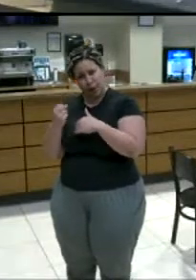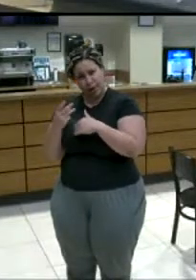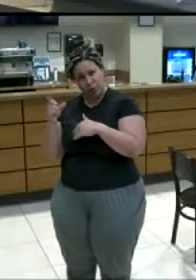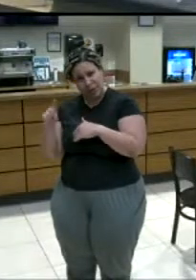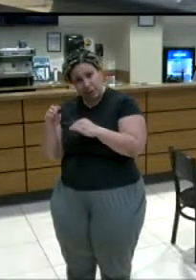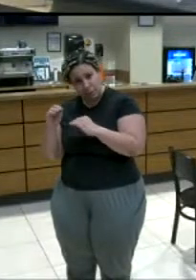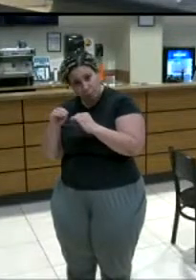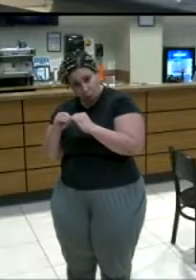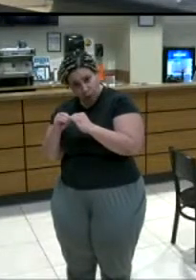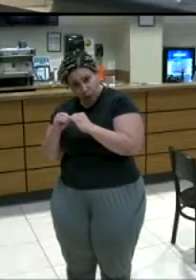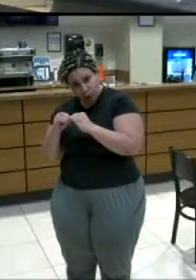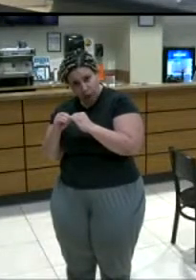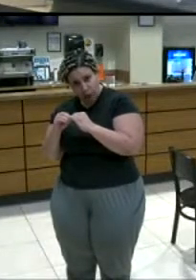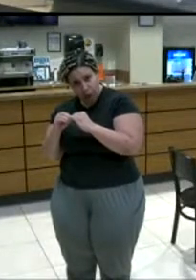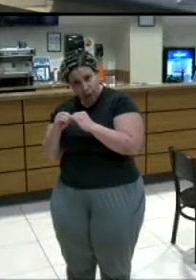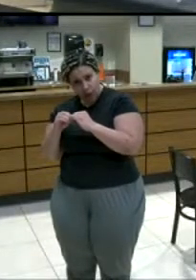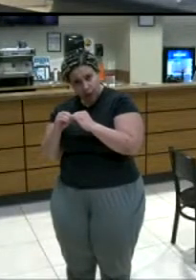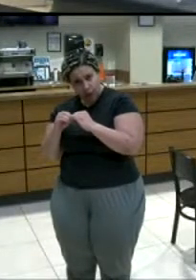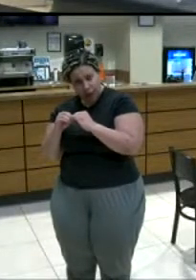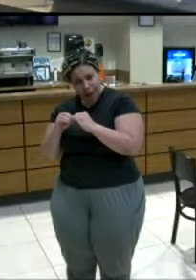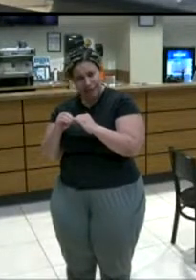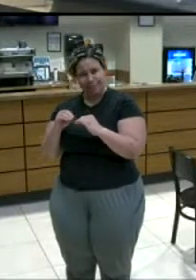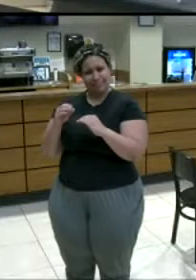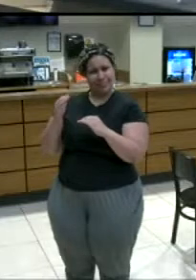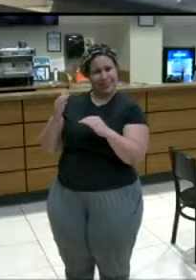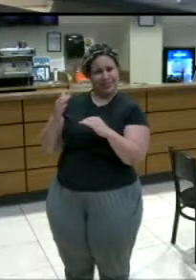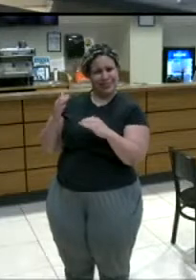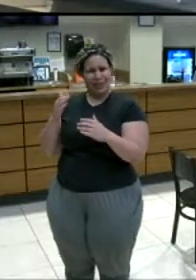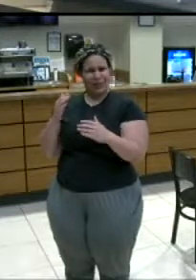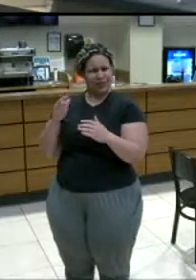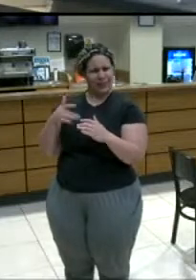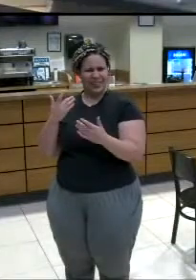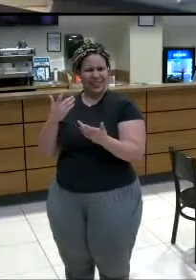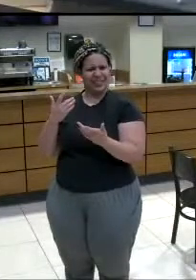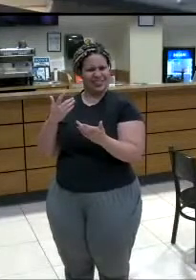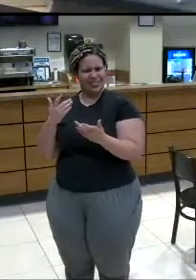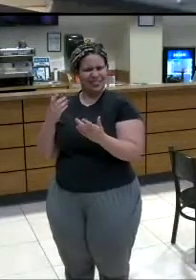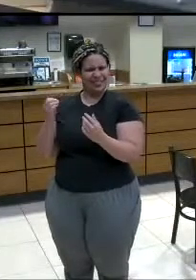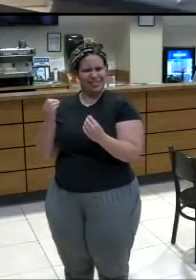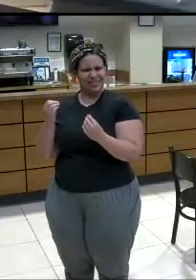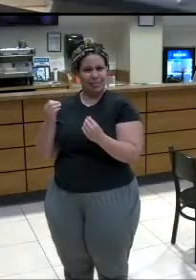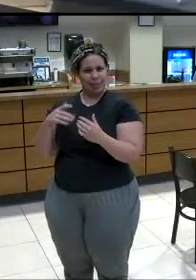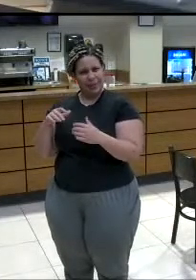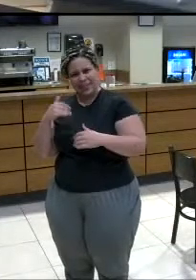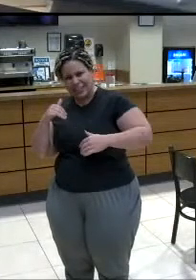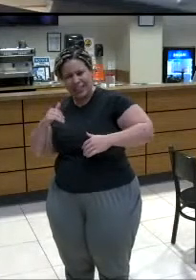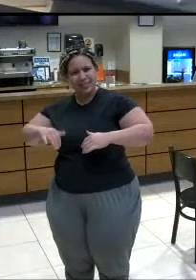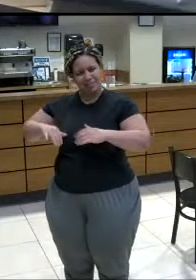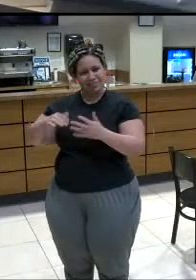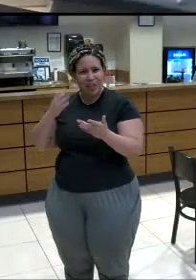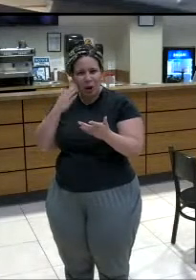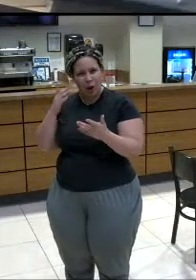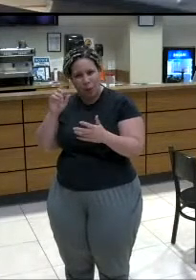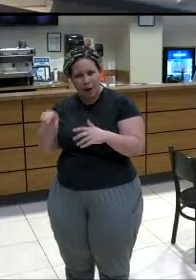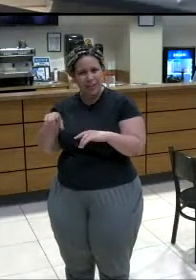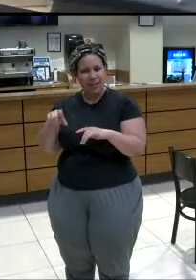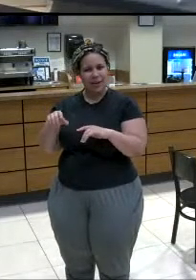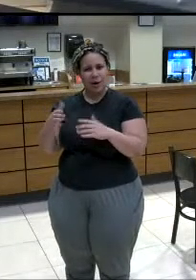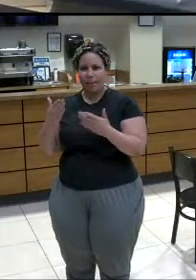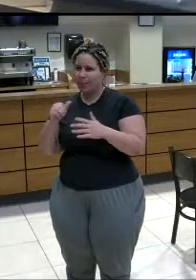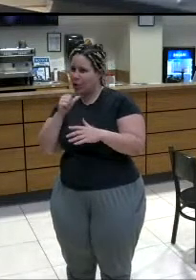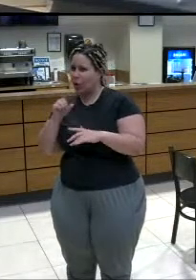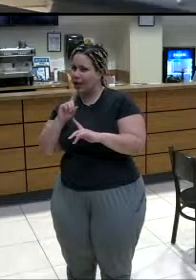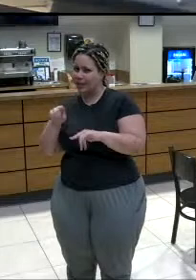more? I mean, that seemed like a rhetorical question, right? I mean, it seemed like 12, and then I wrote down how